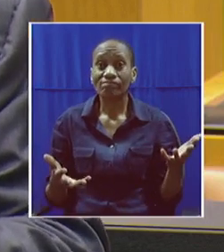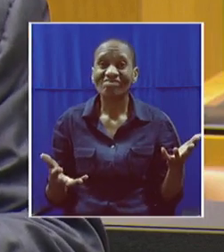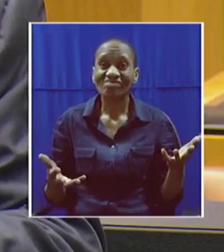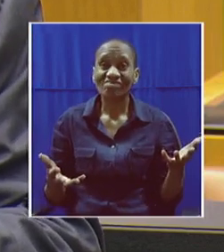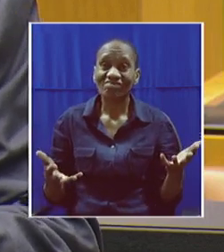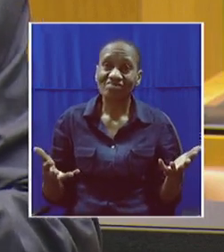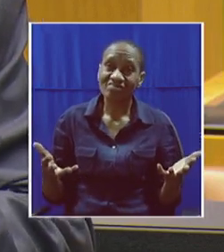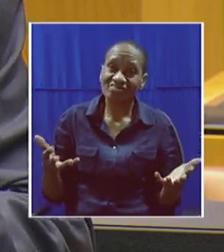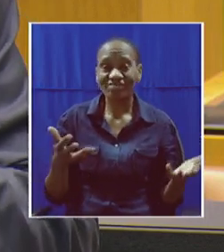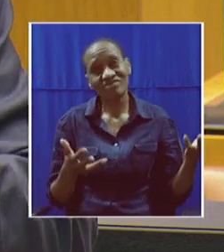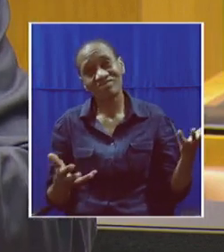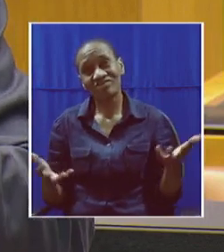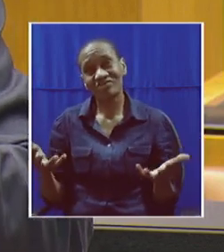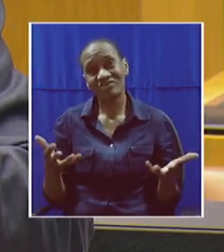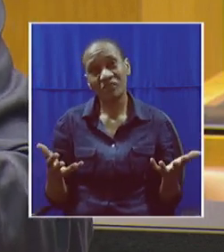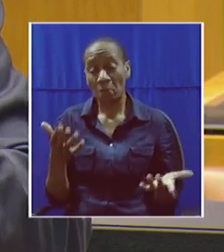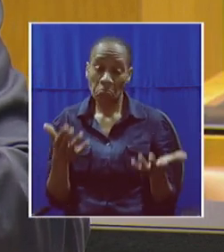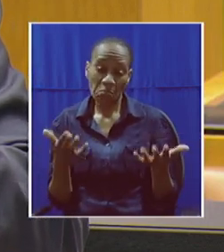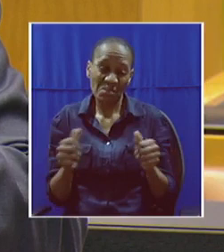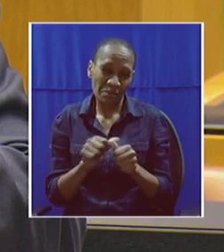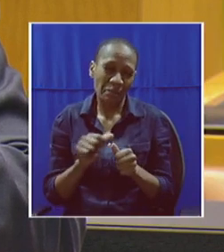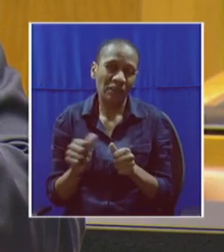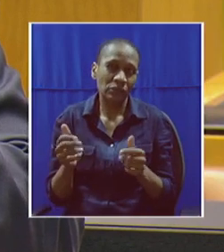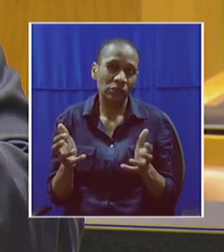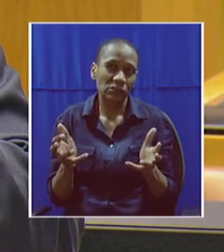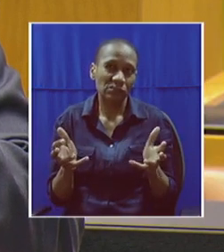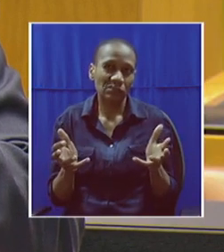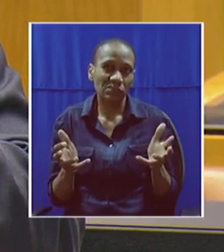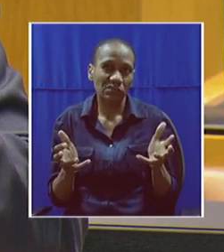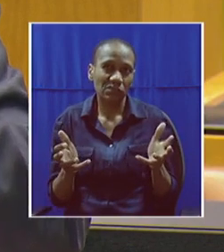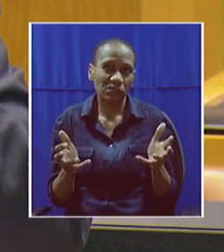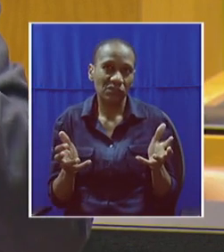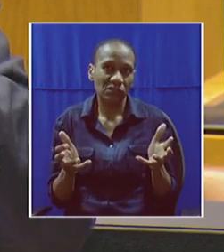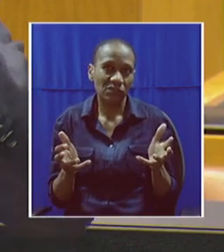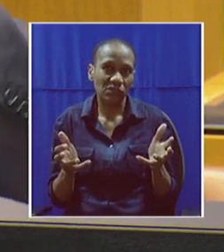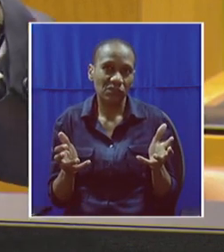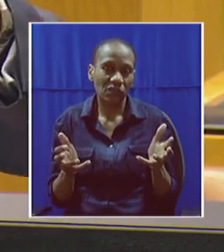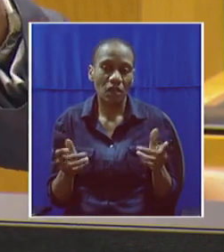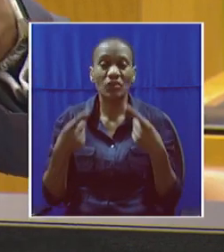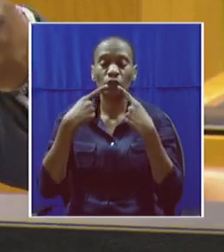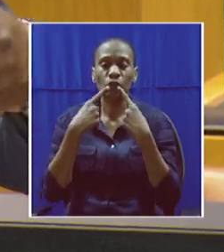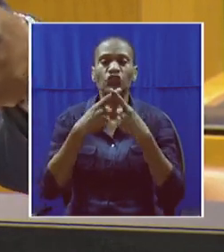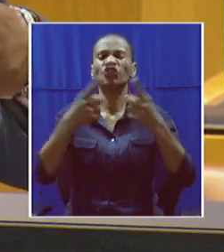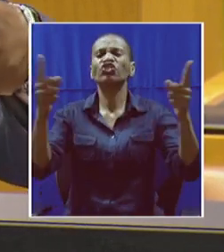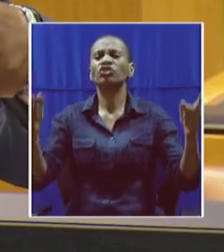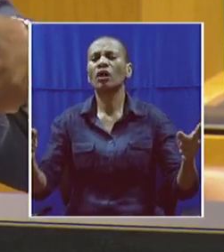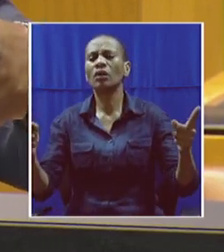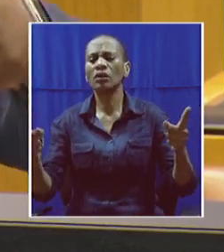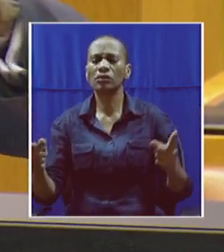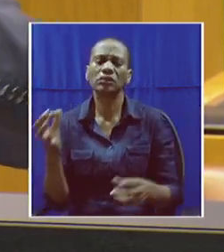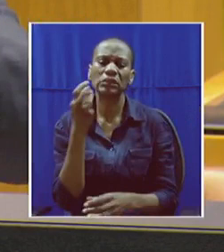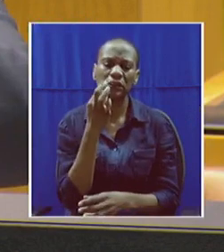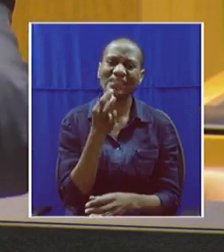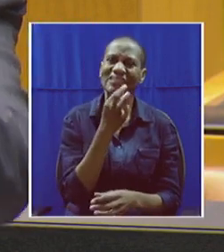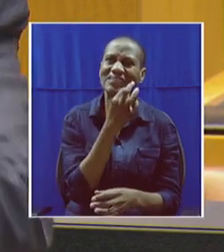uh maybe we should avoid the standing on rooftops and claiming